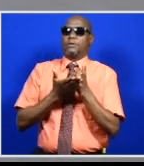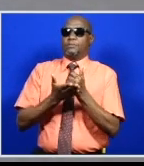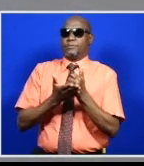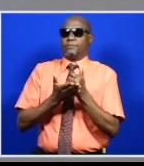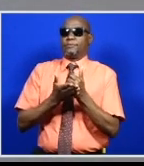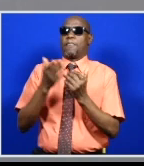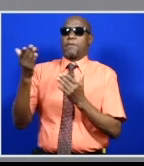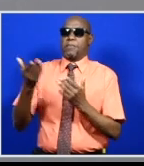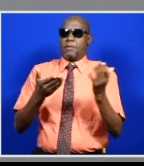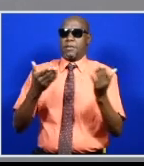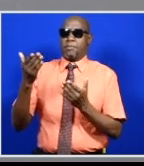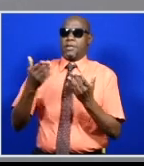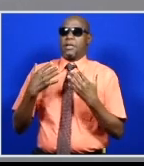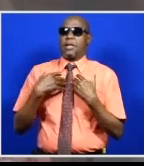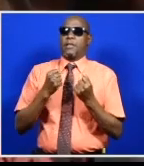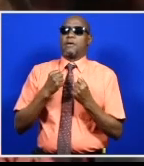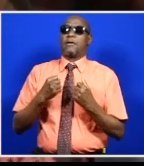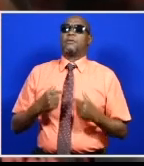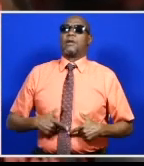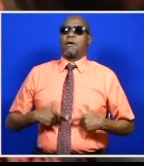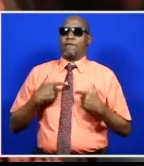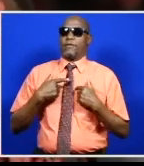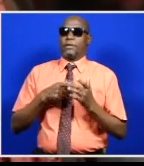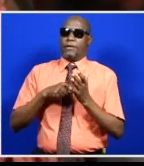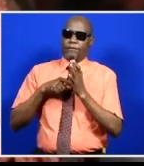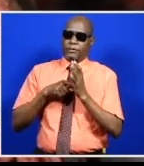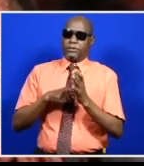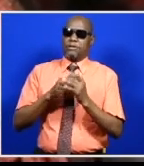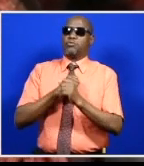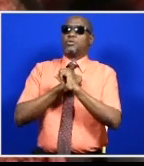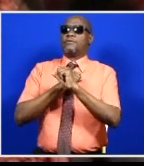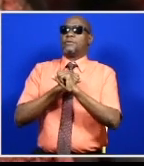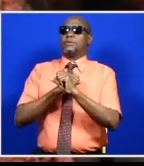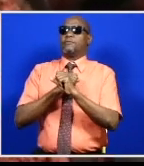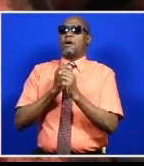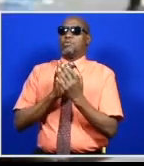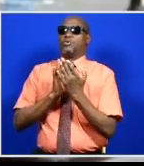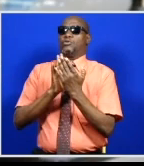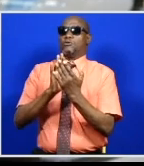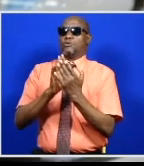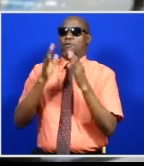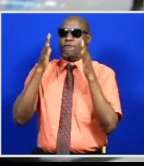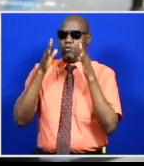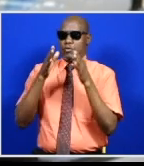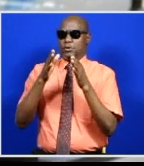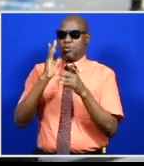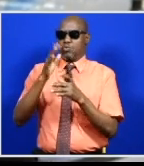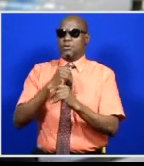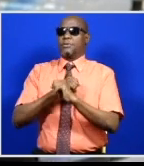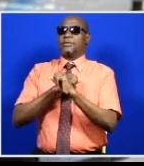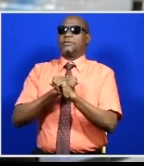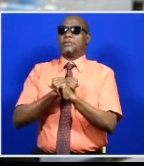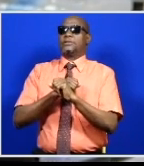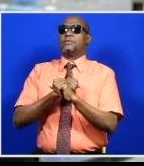in bringing them back to a healthier life. Emphasizing a preventive approach, she stated that the focus will also be on preventing